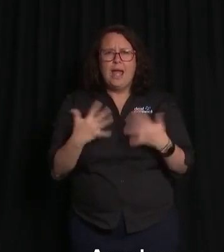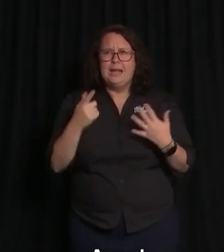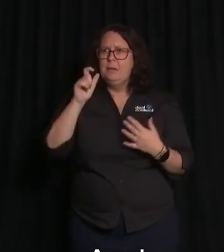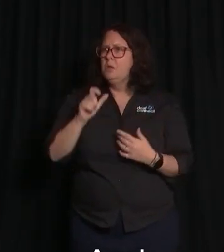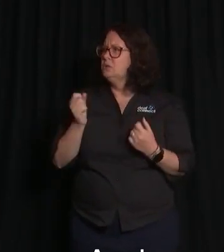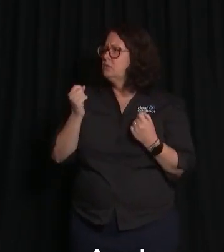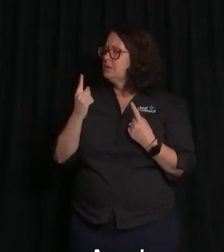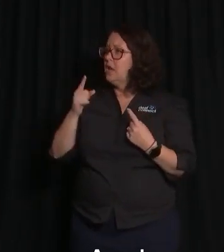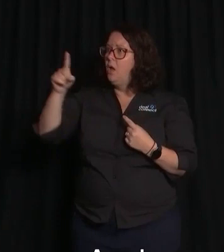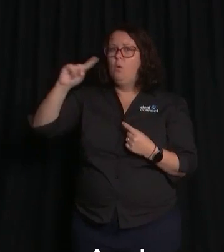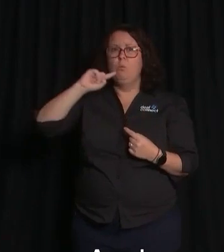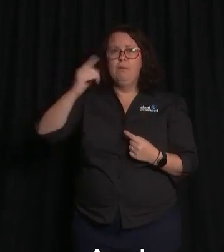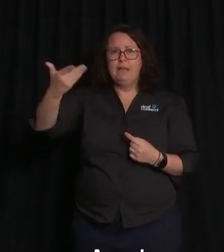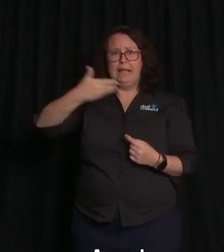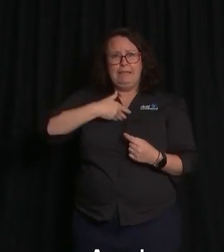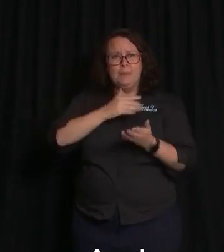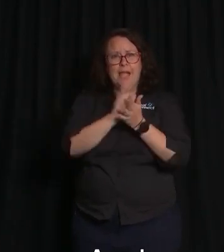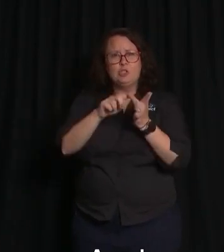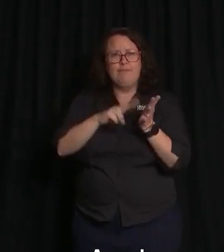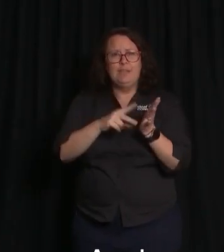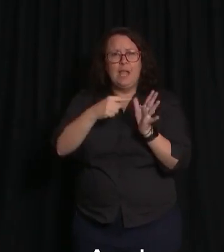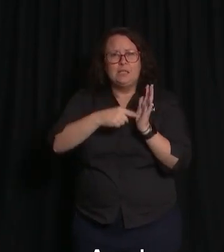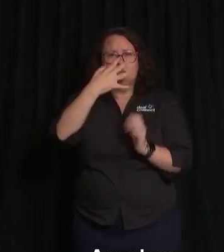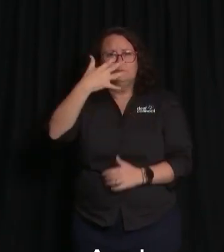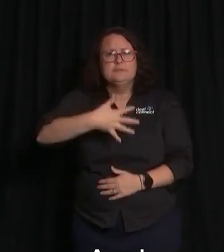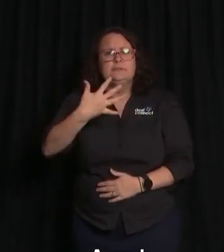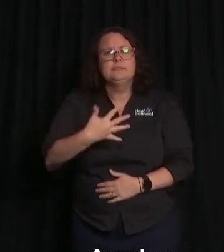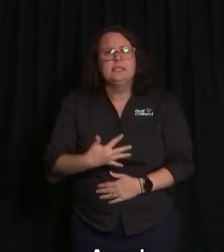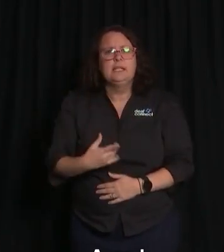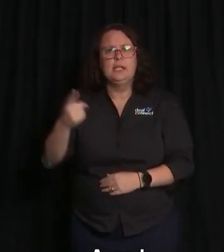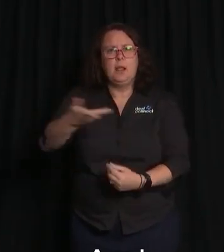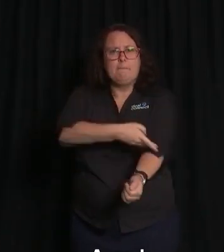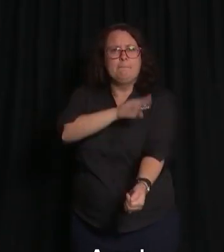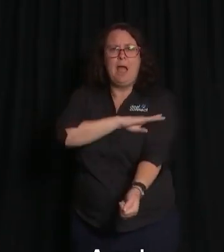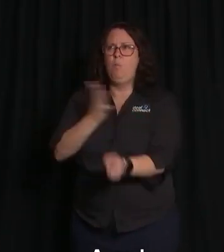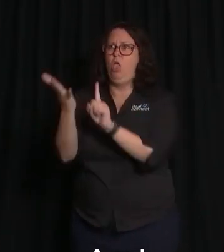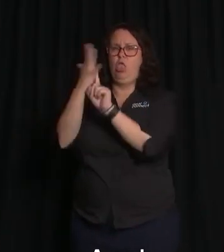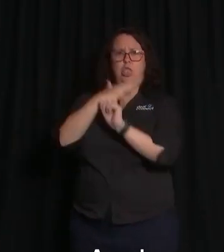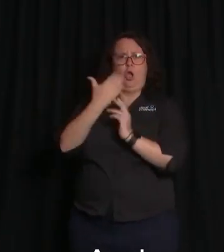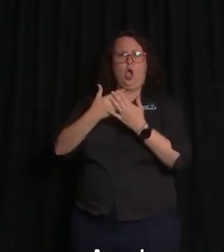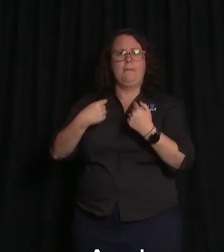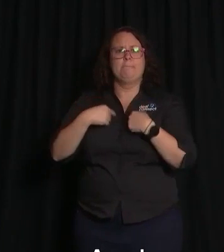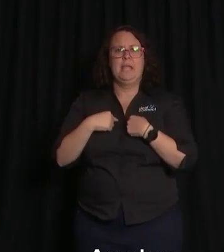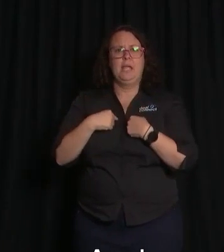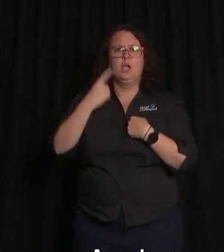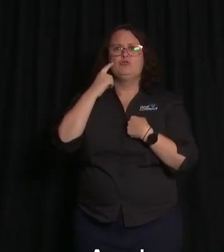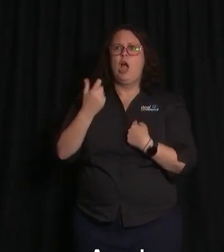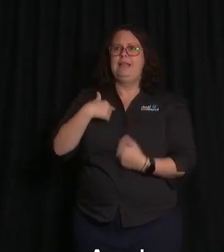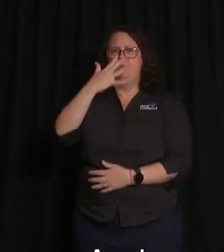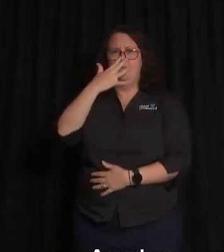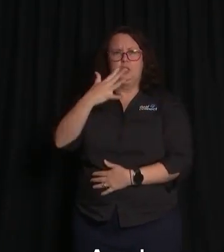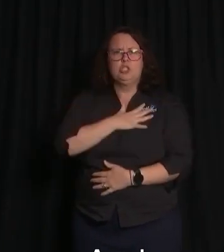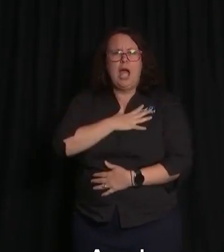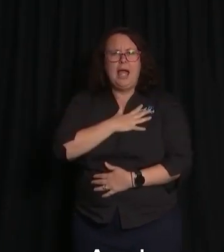understand. But there are people out there who get off on the power that this gives them over others. The shame and the stigma that gives these criminals their kick is